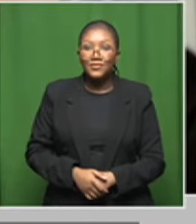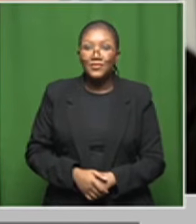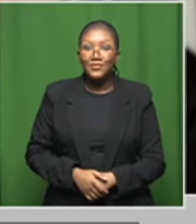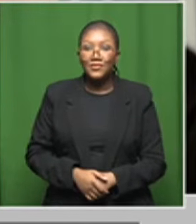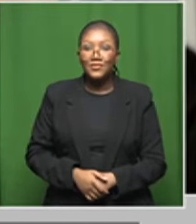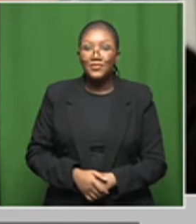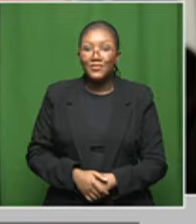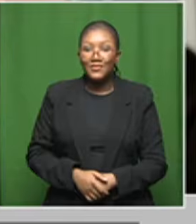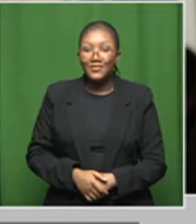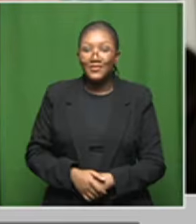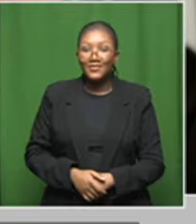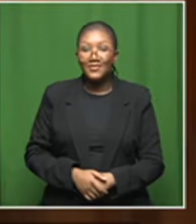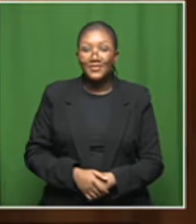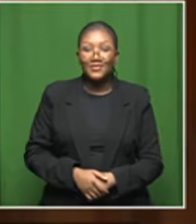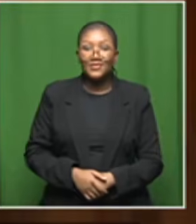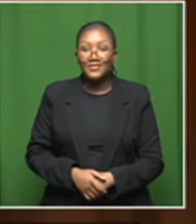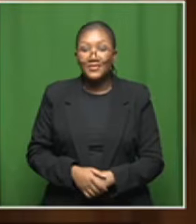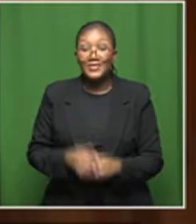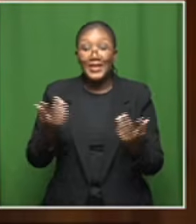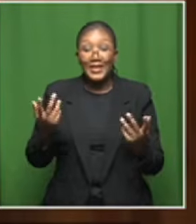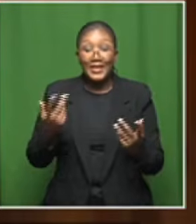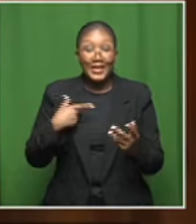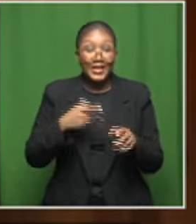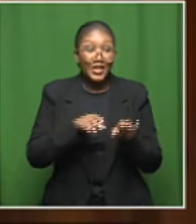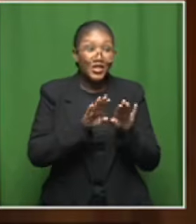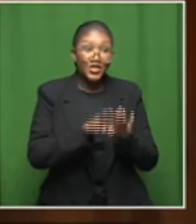Well, actually, we followed the children.